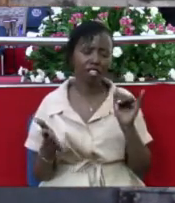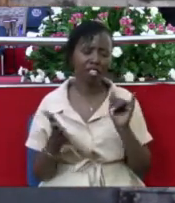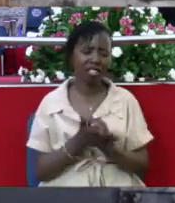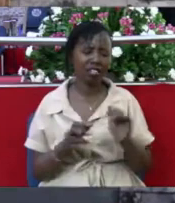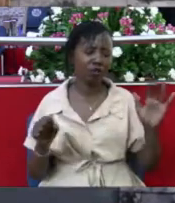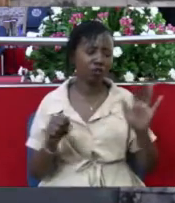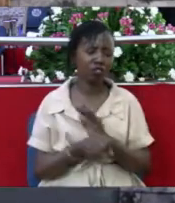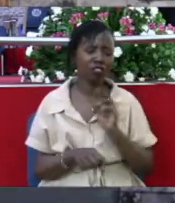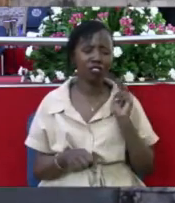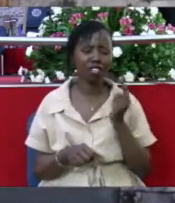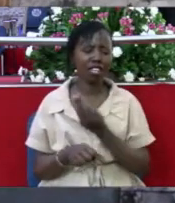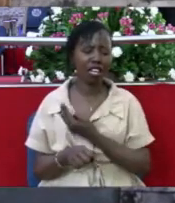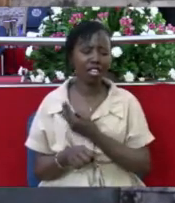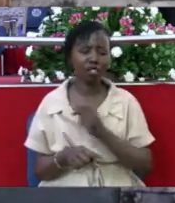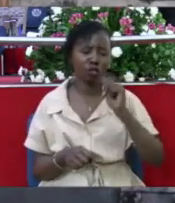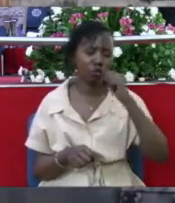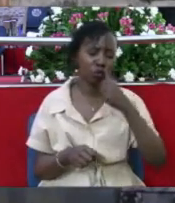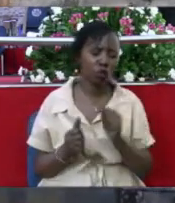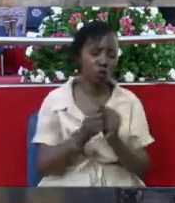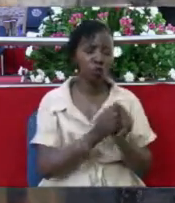us afresh with your Holy Spirit,